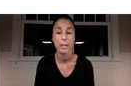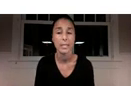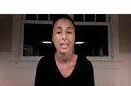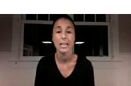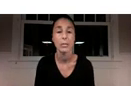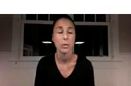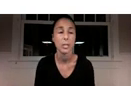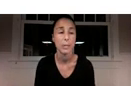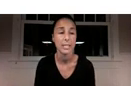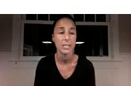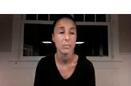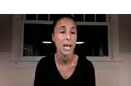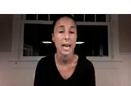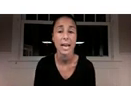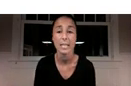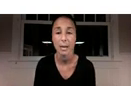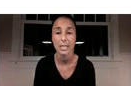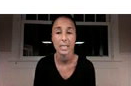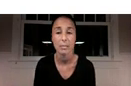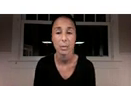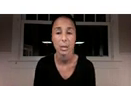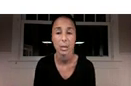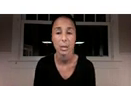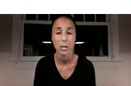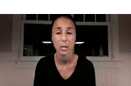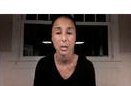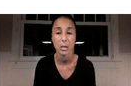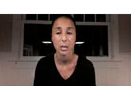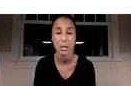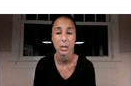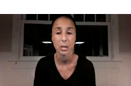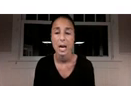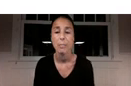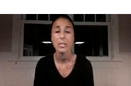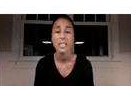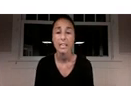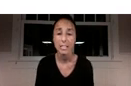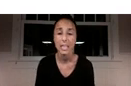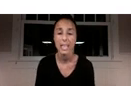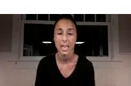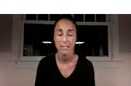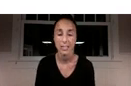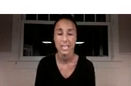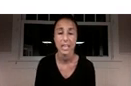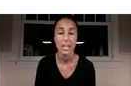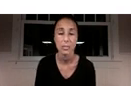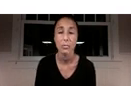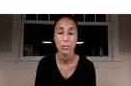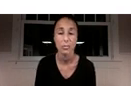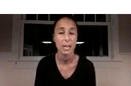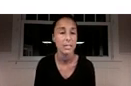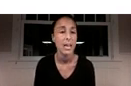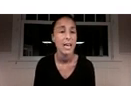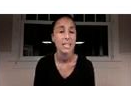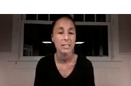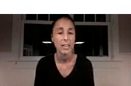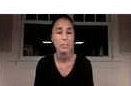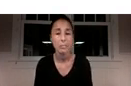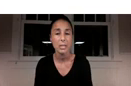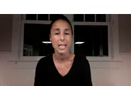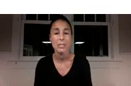to more urban designer workspaces with high-end amenities and perks, continues. Particularly in light of these and other social